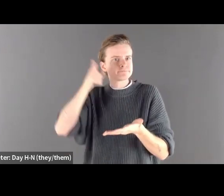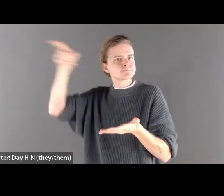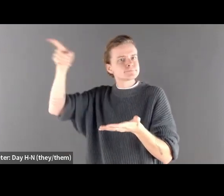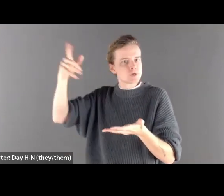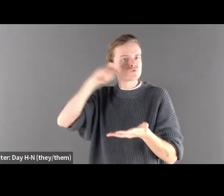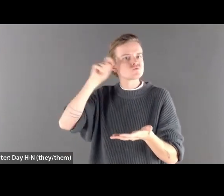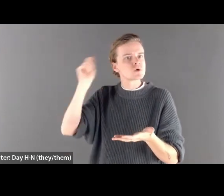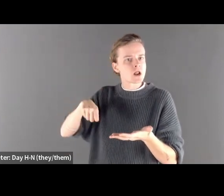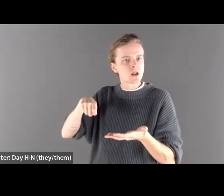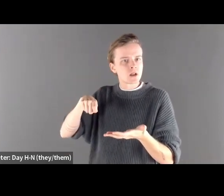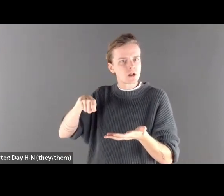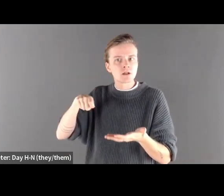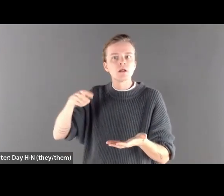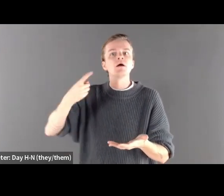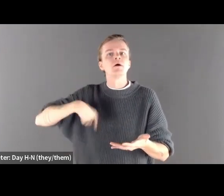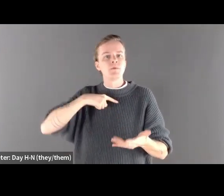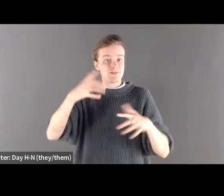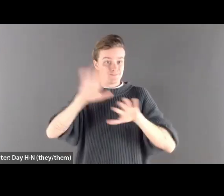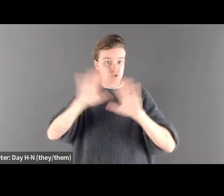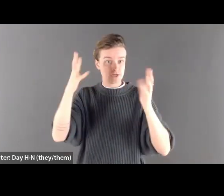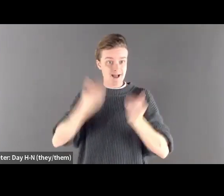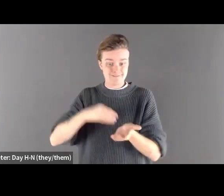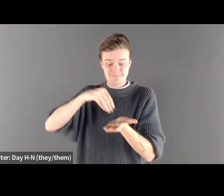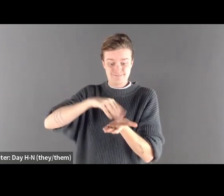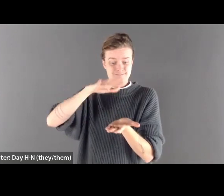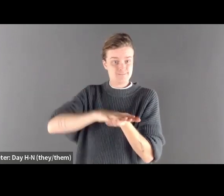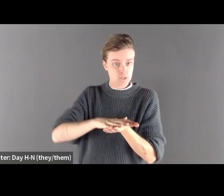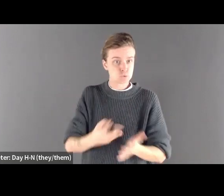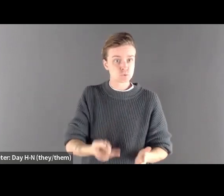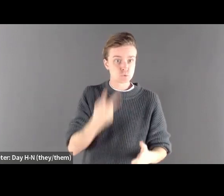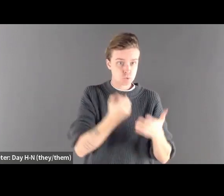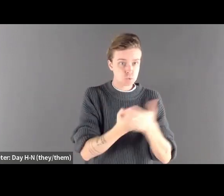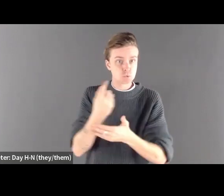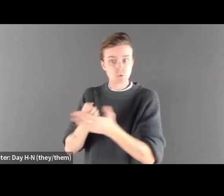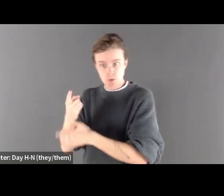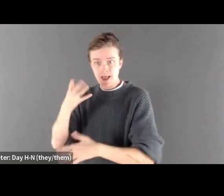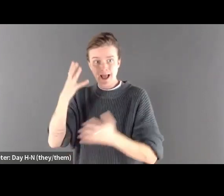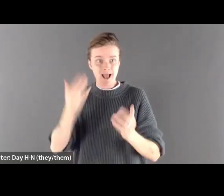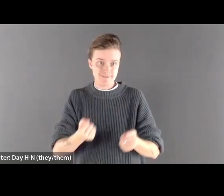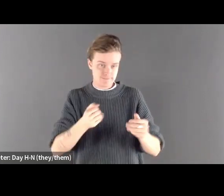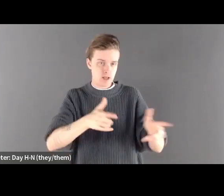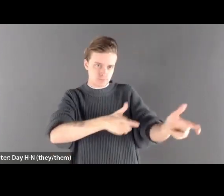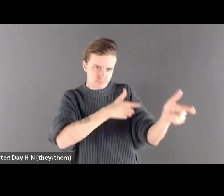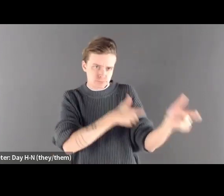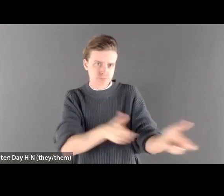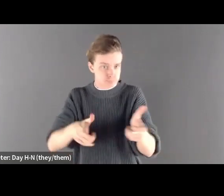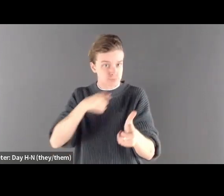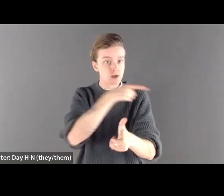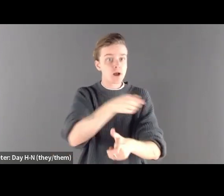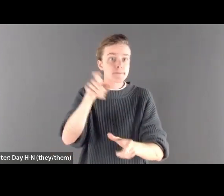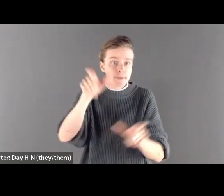specific cases of attacks against civil society organizations, both from